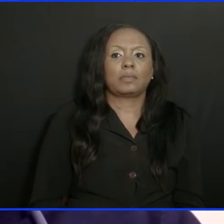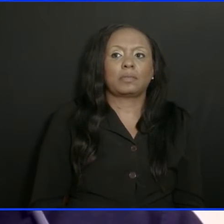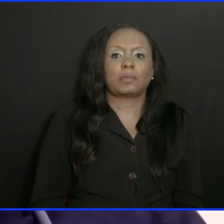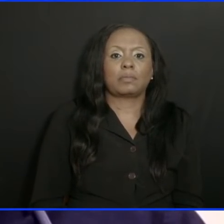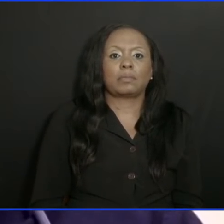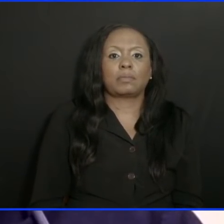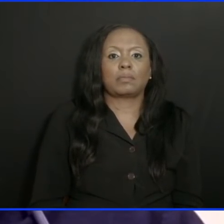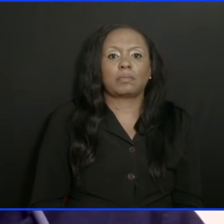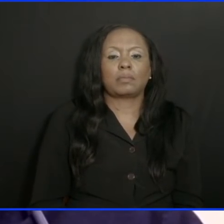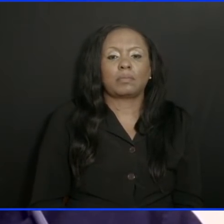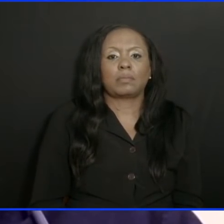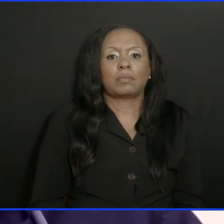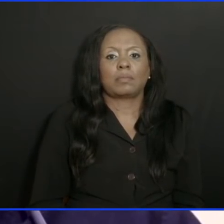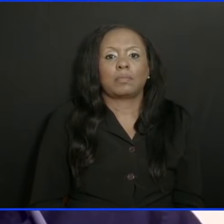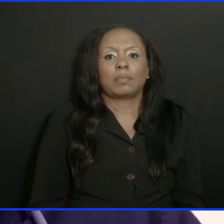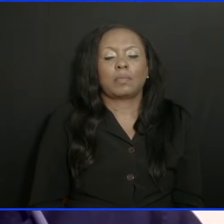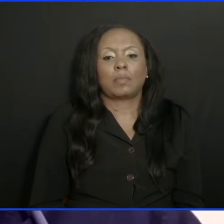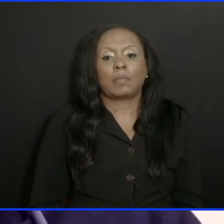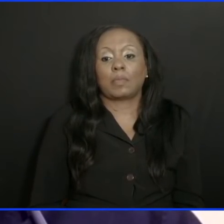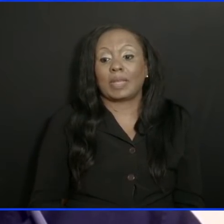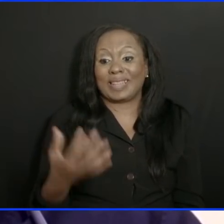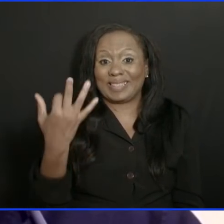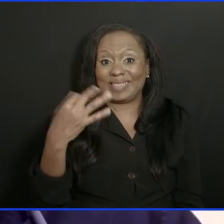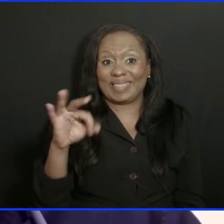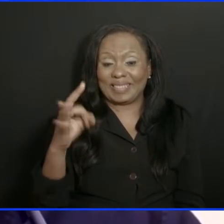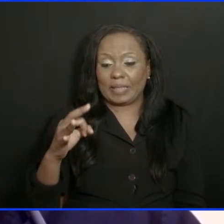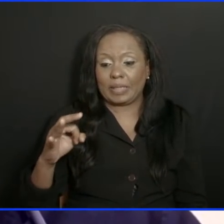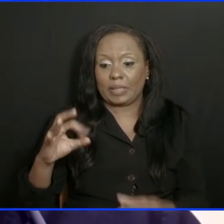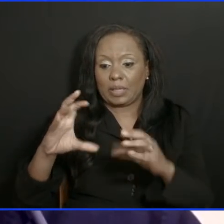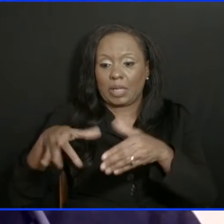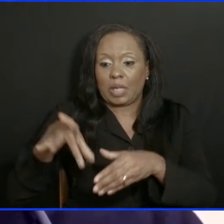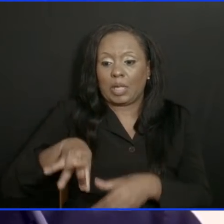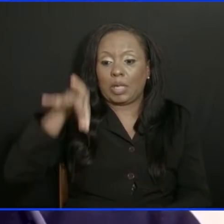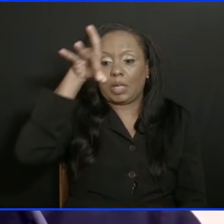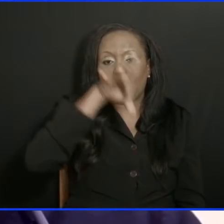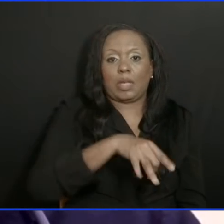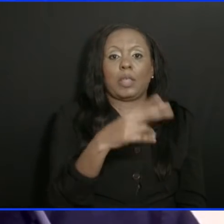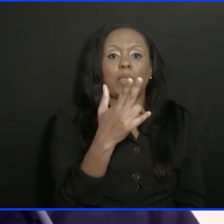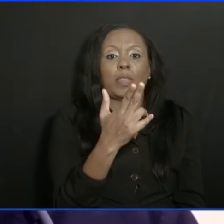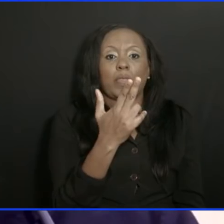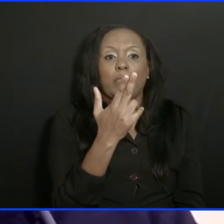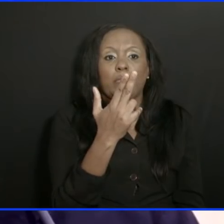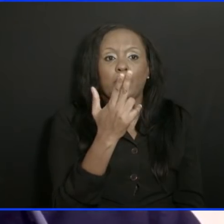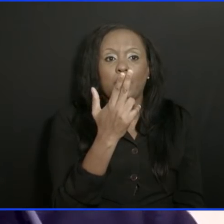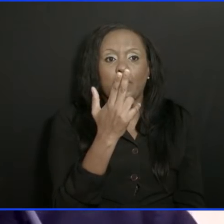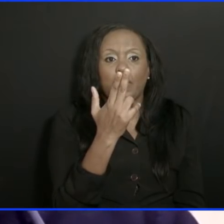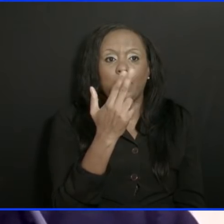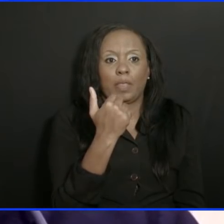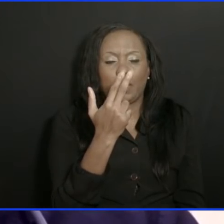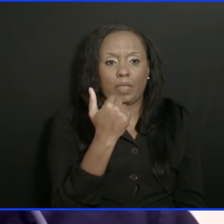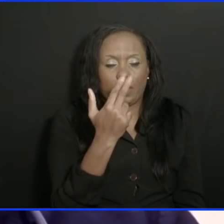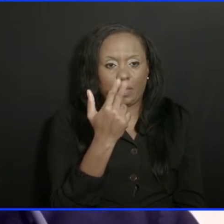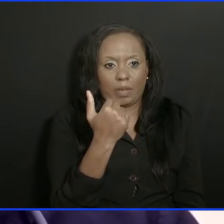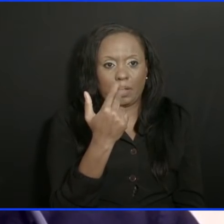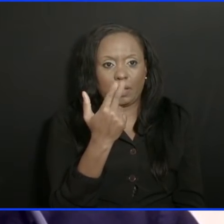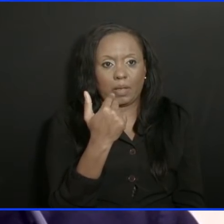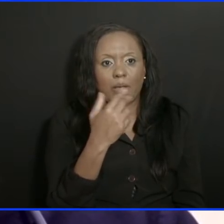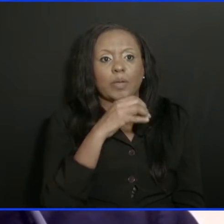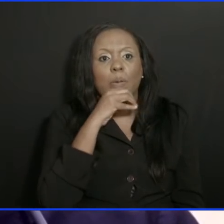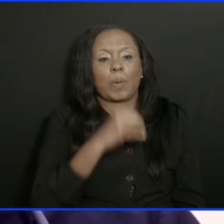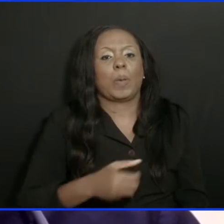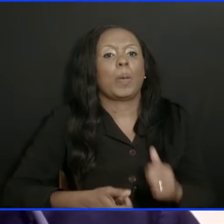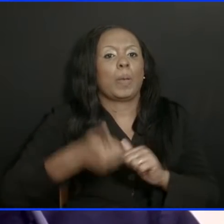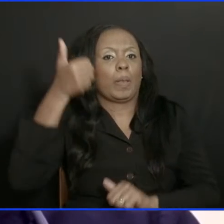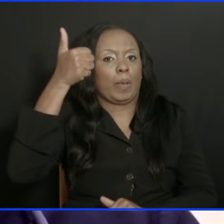them are above the age of 61. That's a large population which you need to get boosted as well, or those who have not been boosted or get